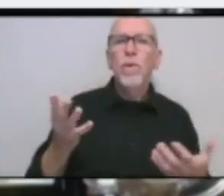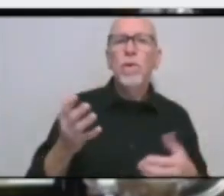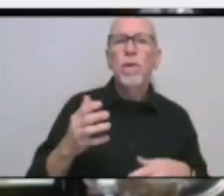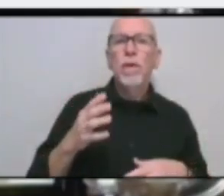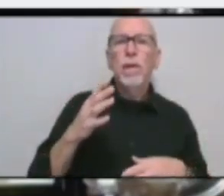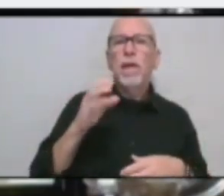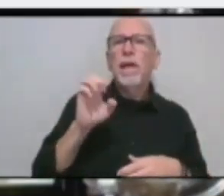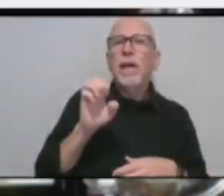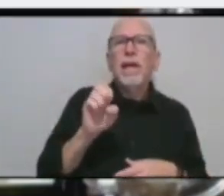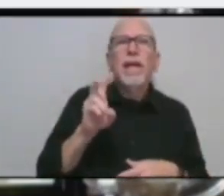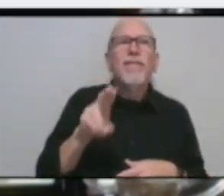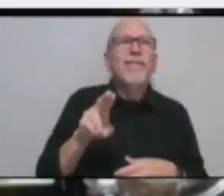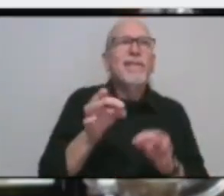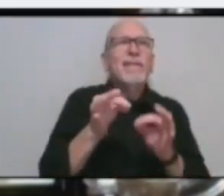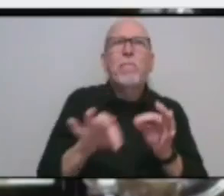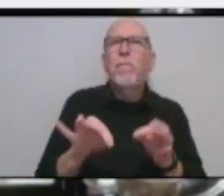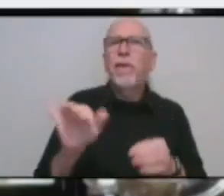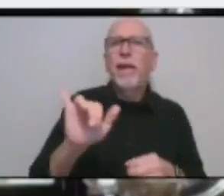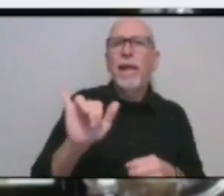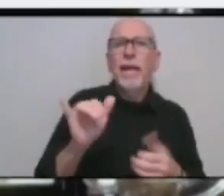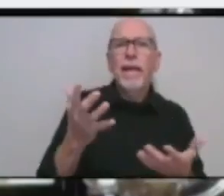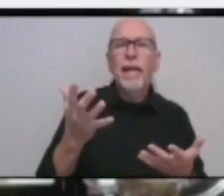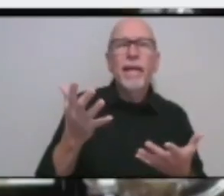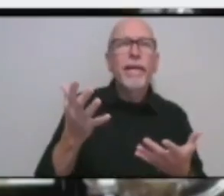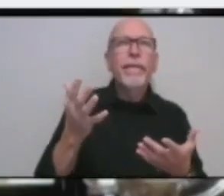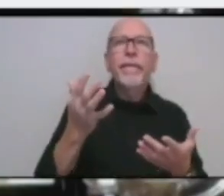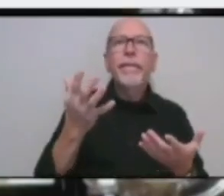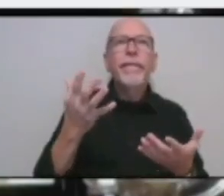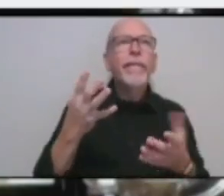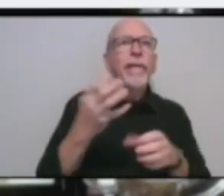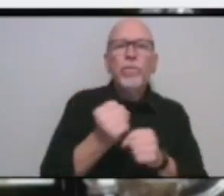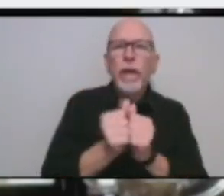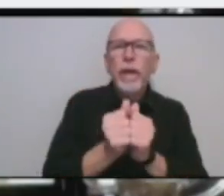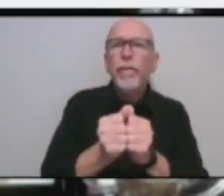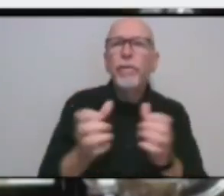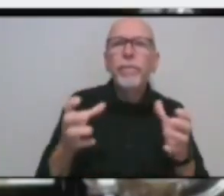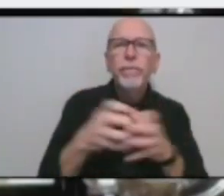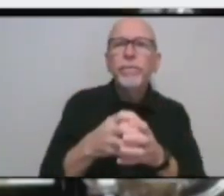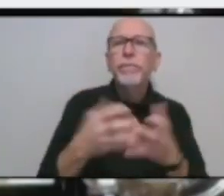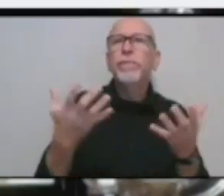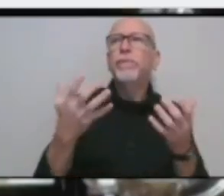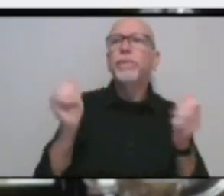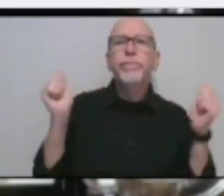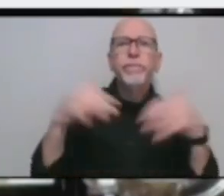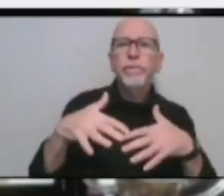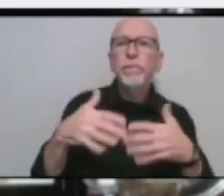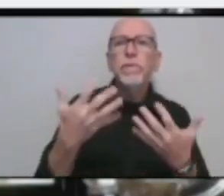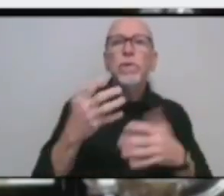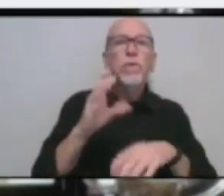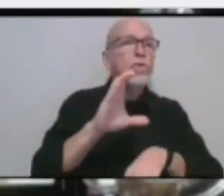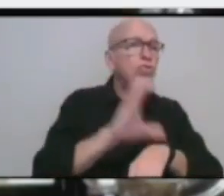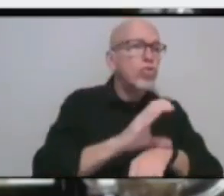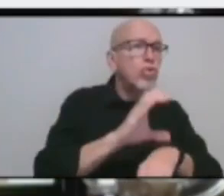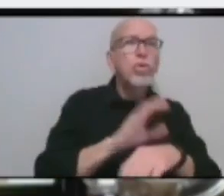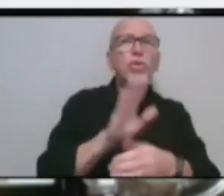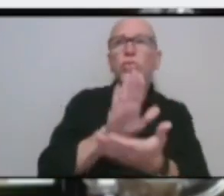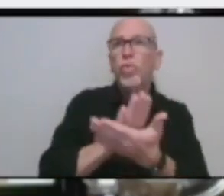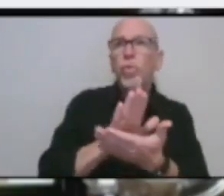most basic things like assembling and obviously packed crowds, whether it be at church or at school or at